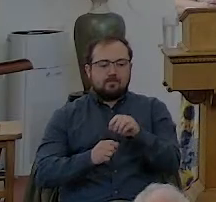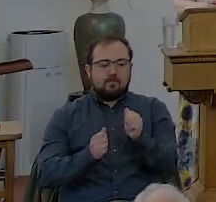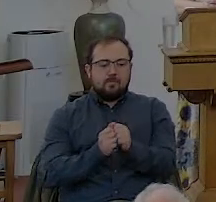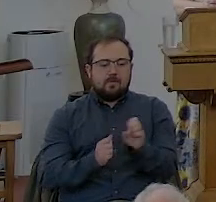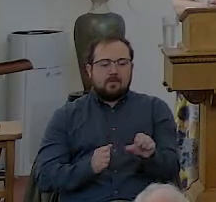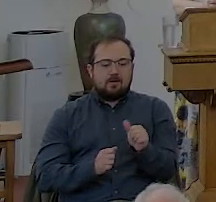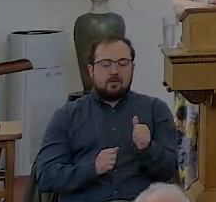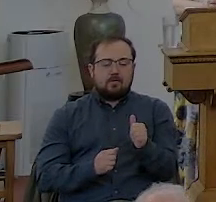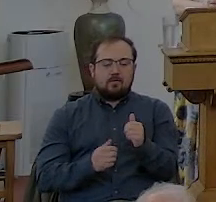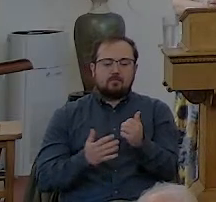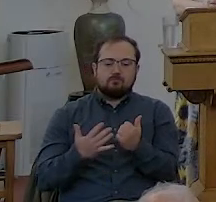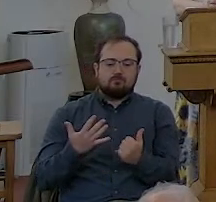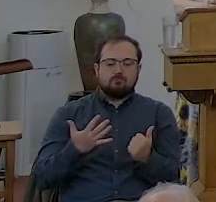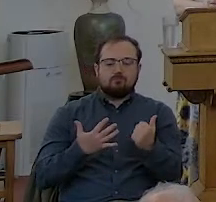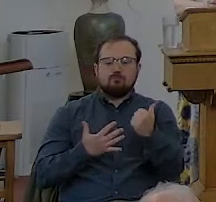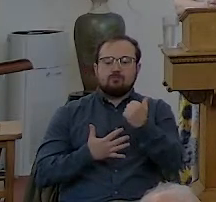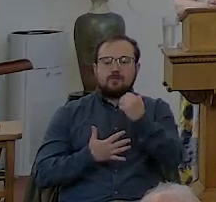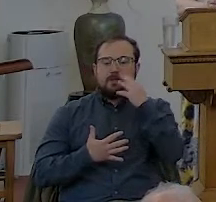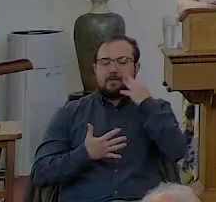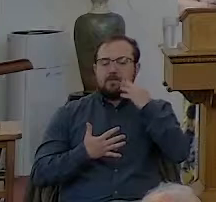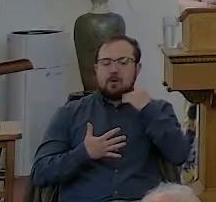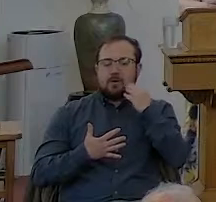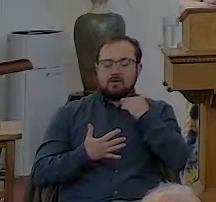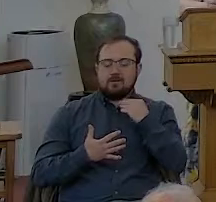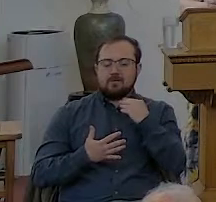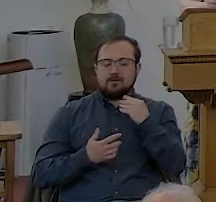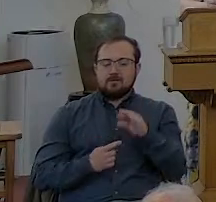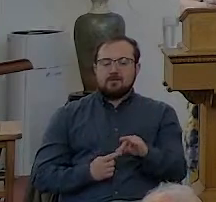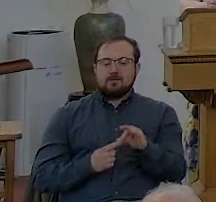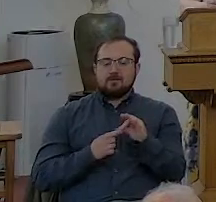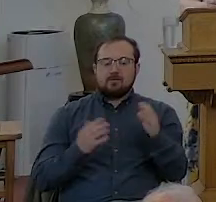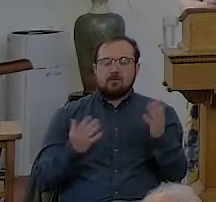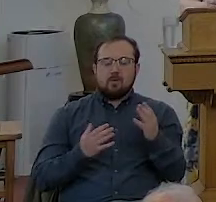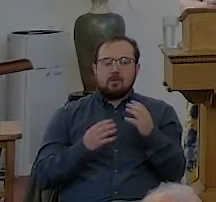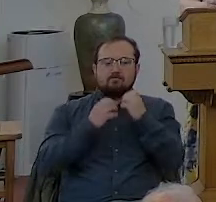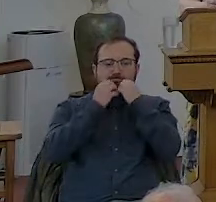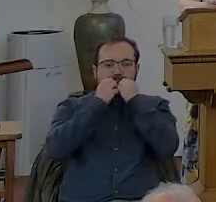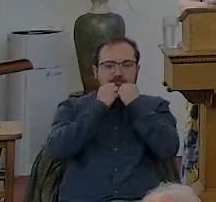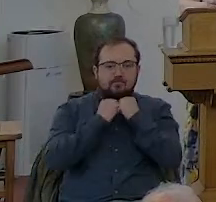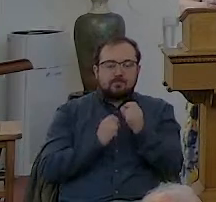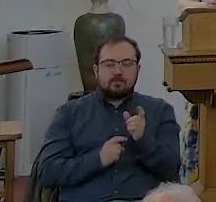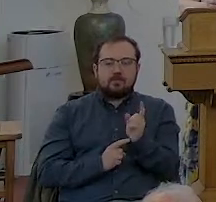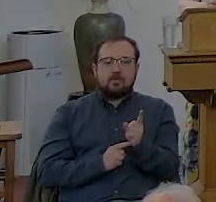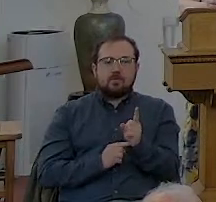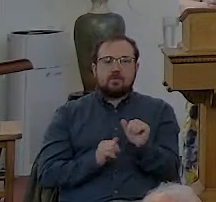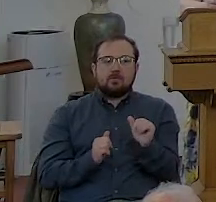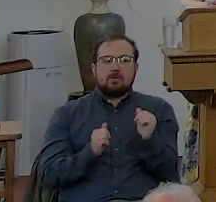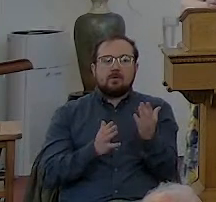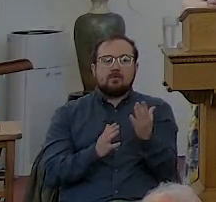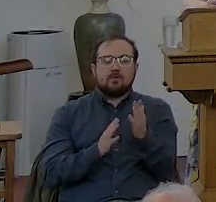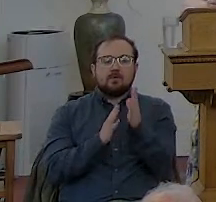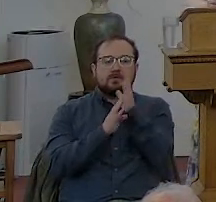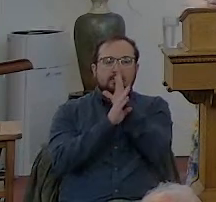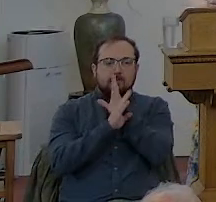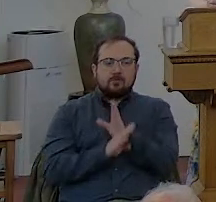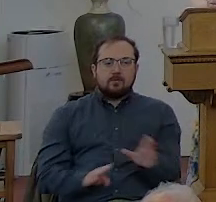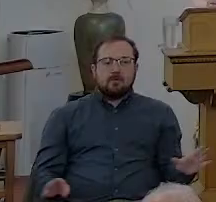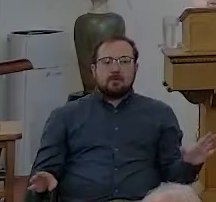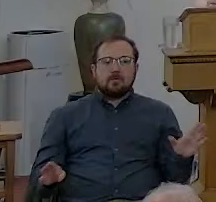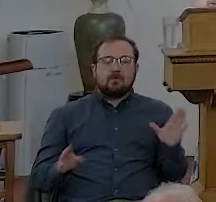of experience, particularly precious moments, which offer serenity, hope, and